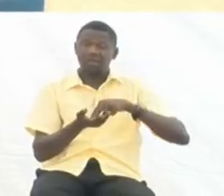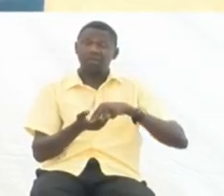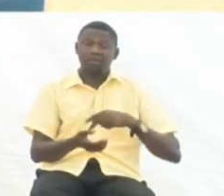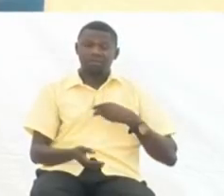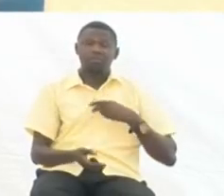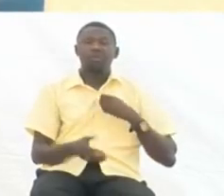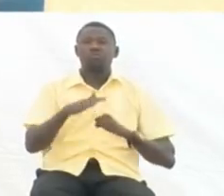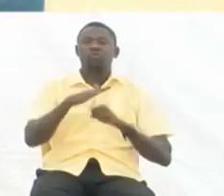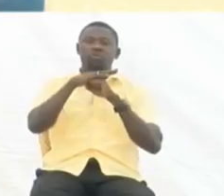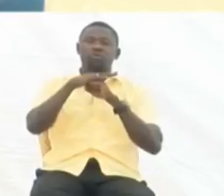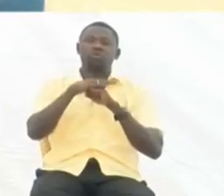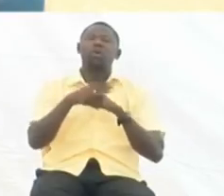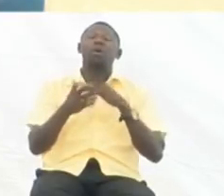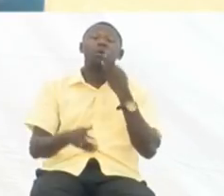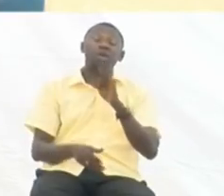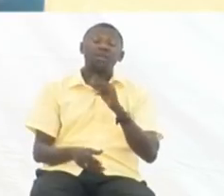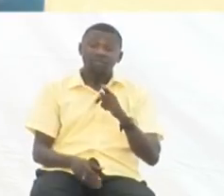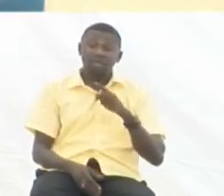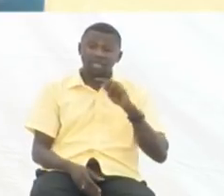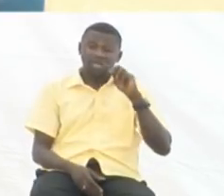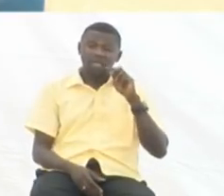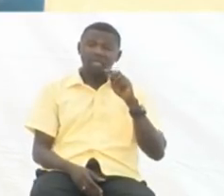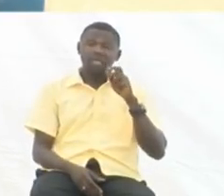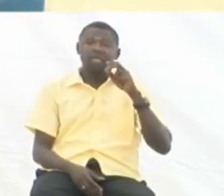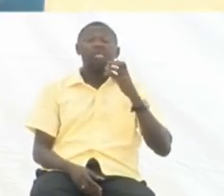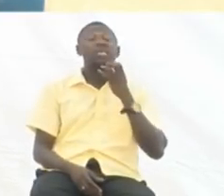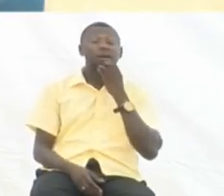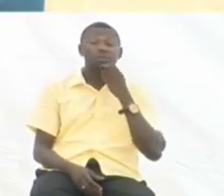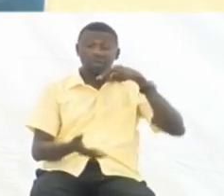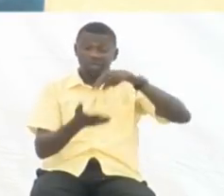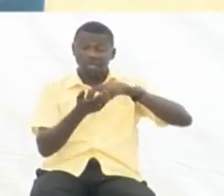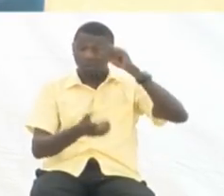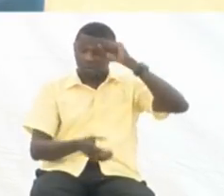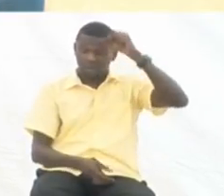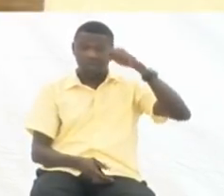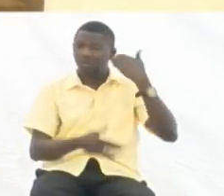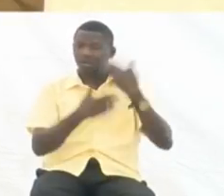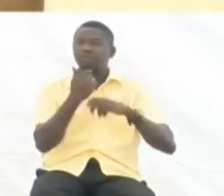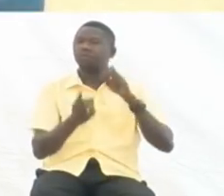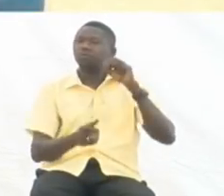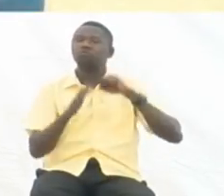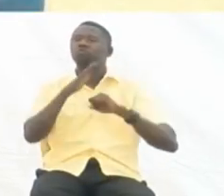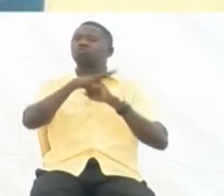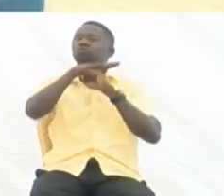they put a new person, I will vote for that new person.